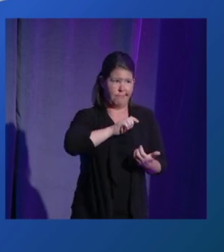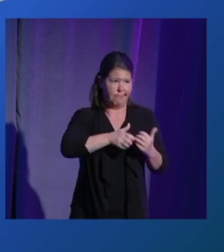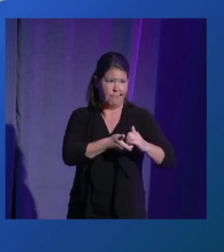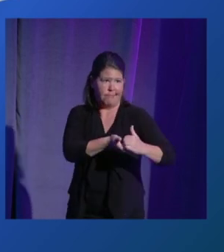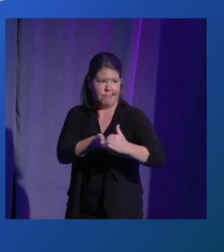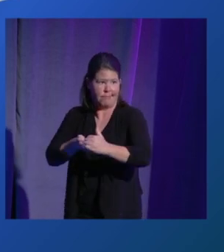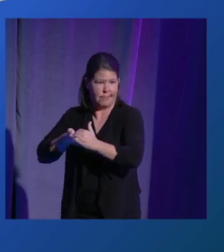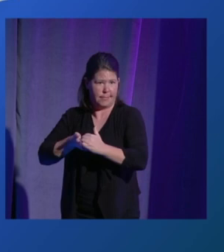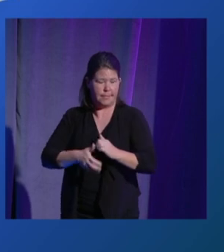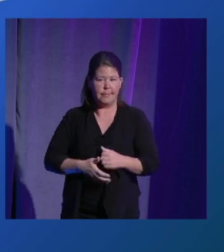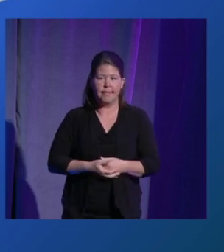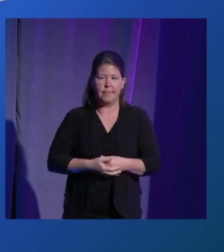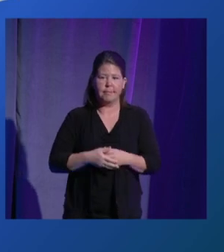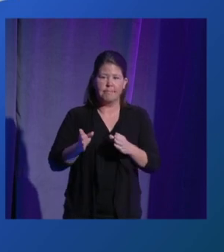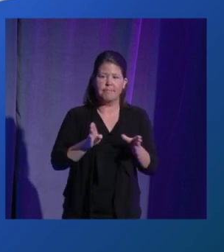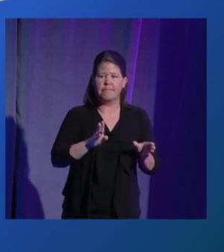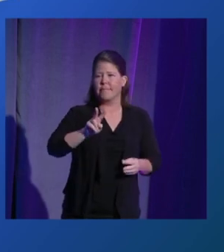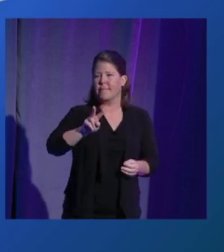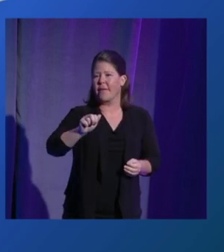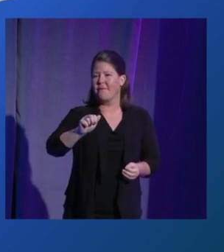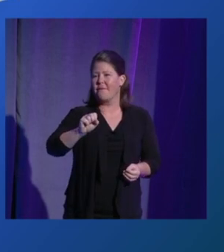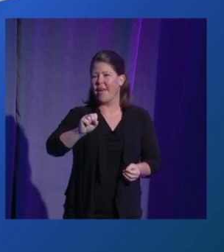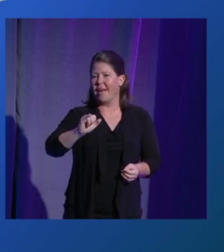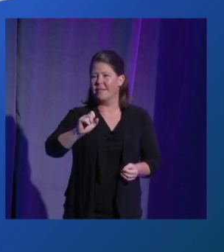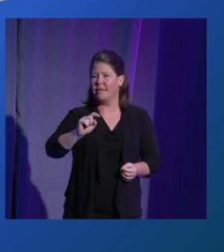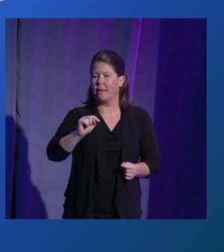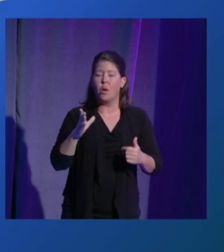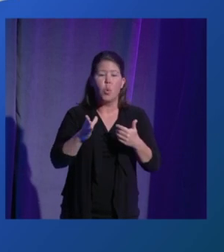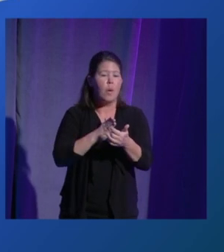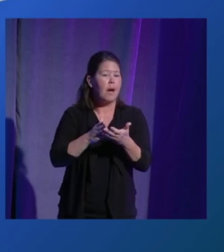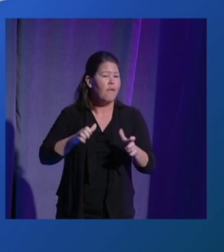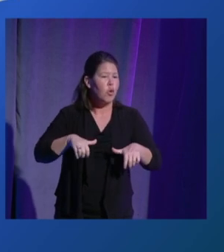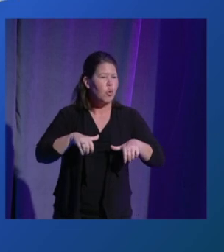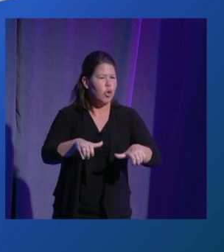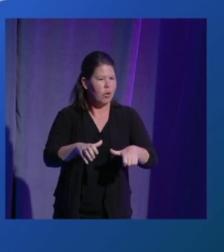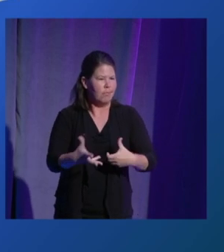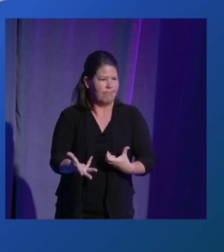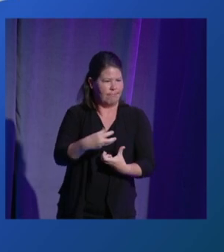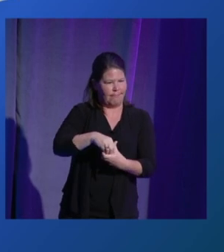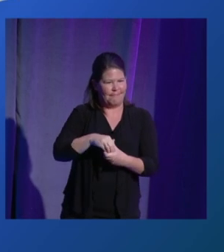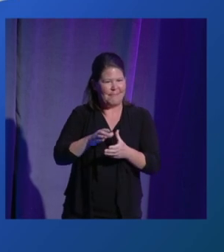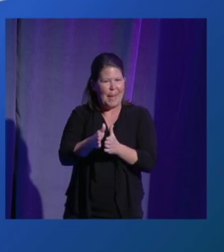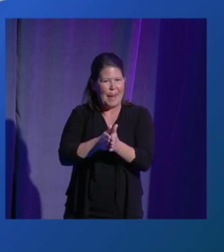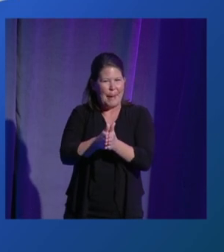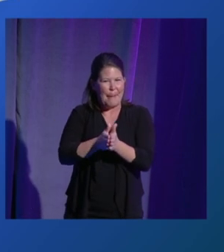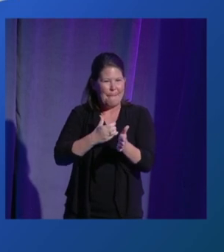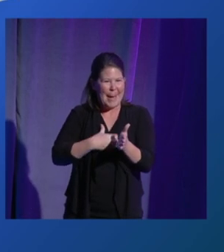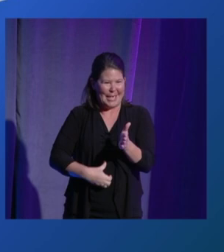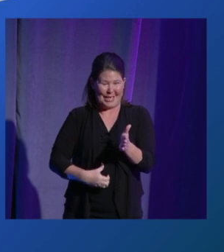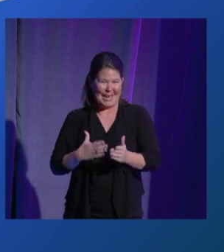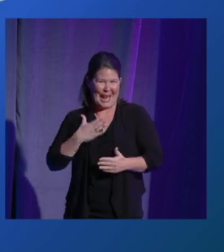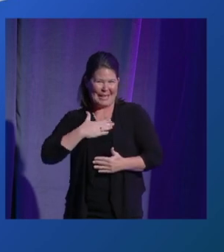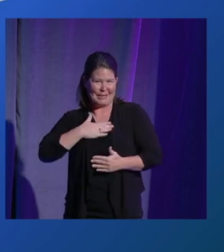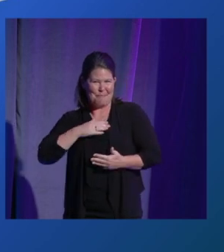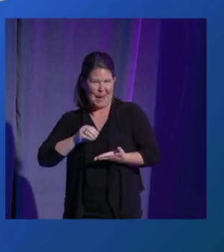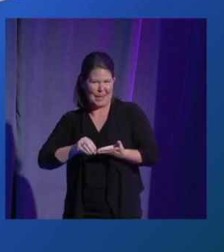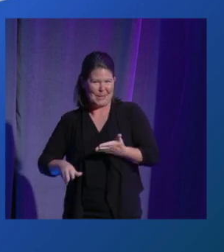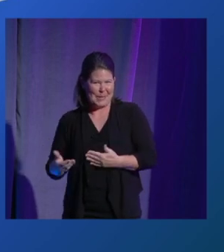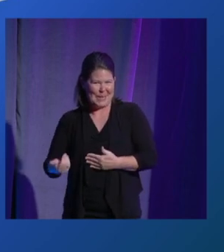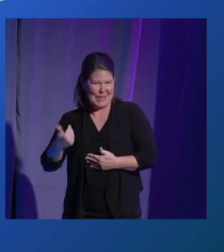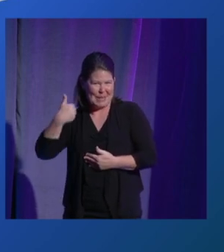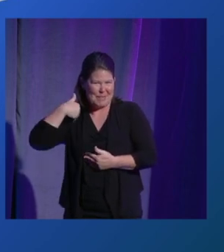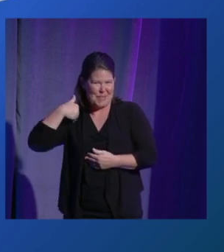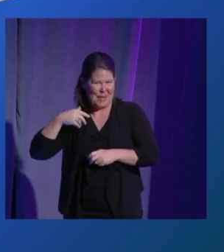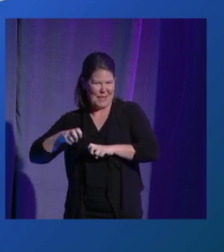well uh whatever you do do it with passion as my student in the previous session KY talked